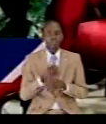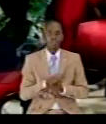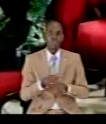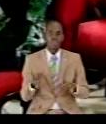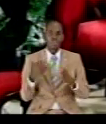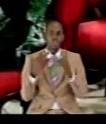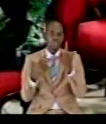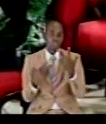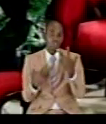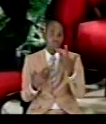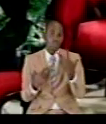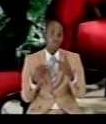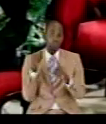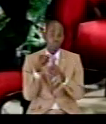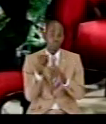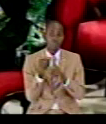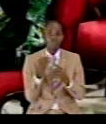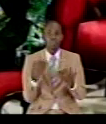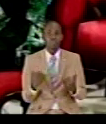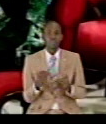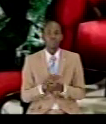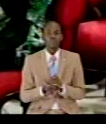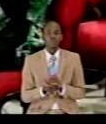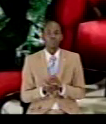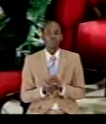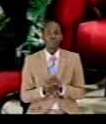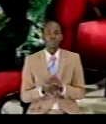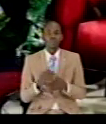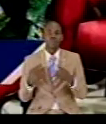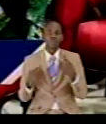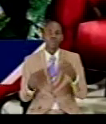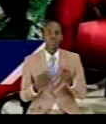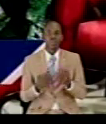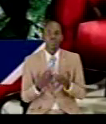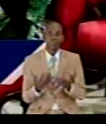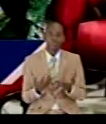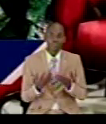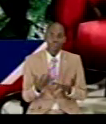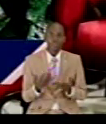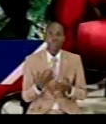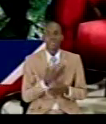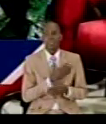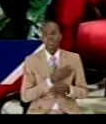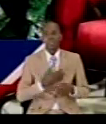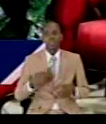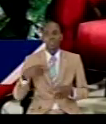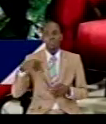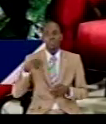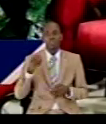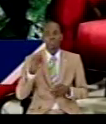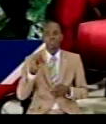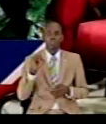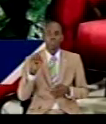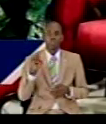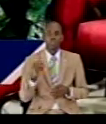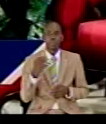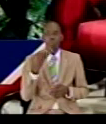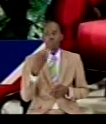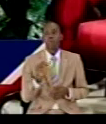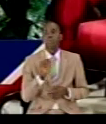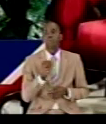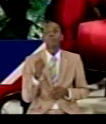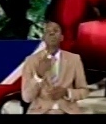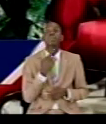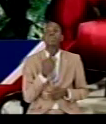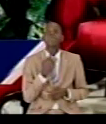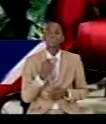we're looking at. Number one, the panting and the passion of a thirsty soul. Are you thirsty?